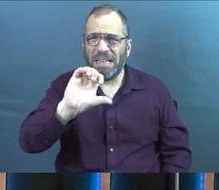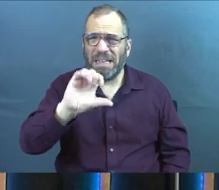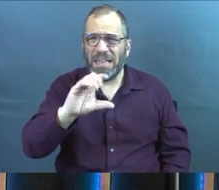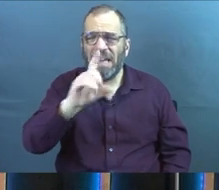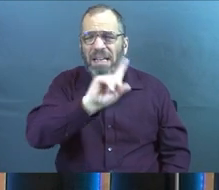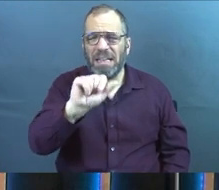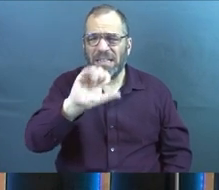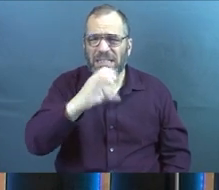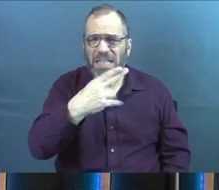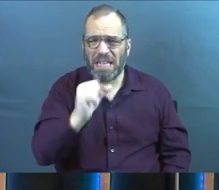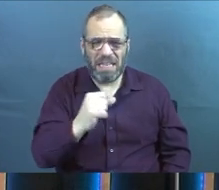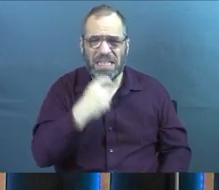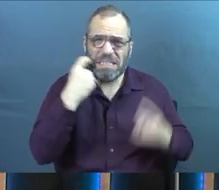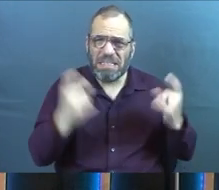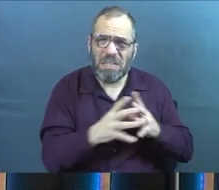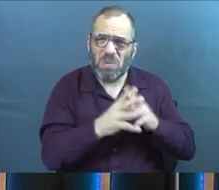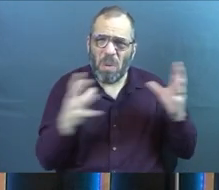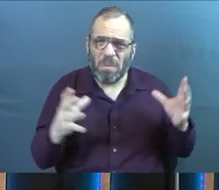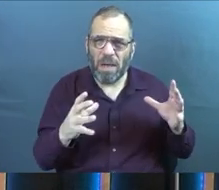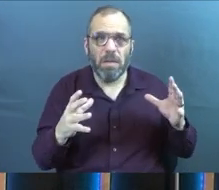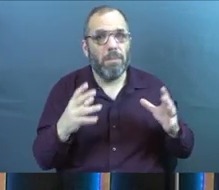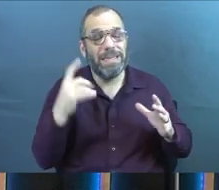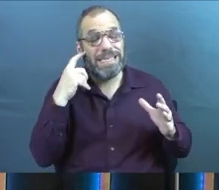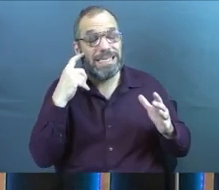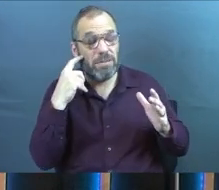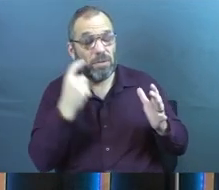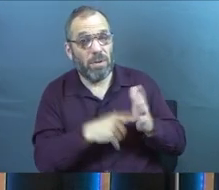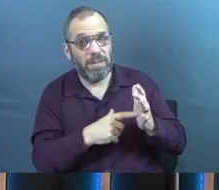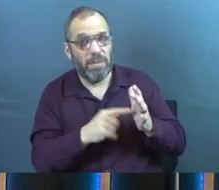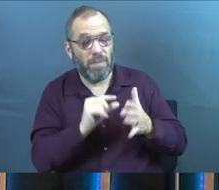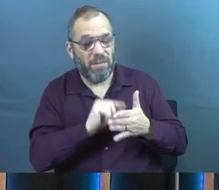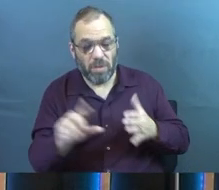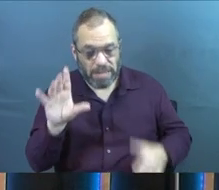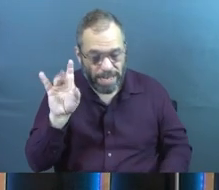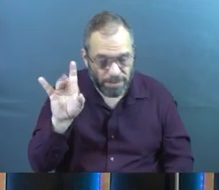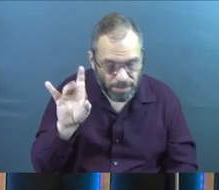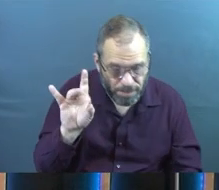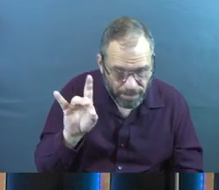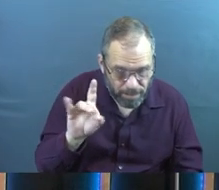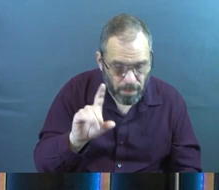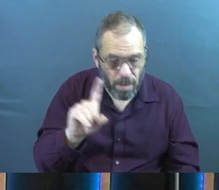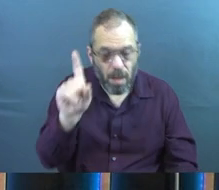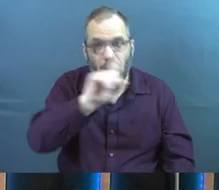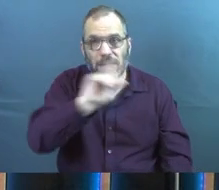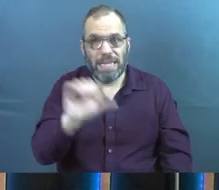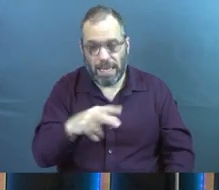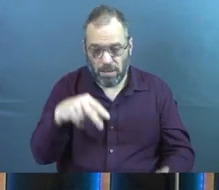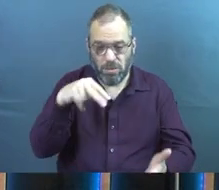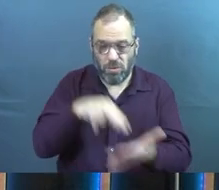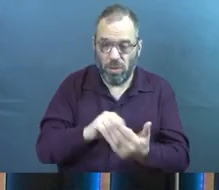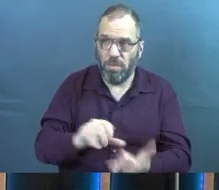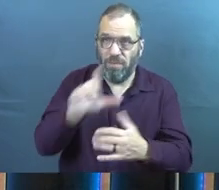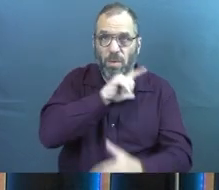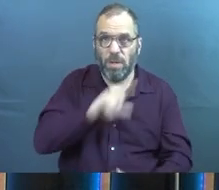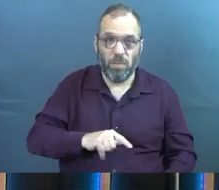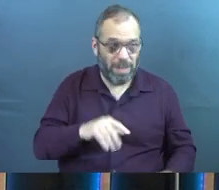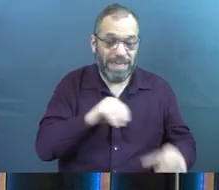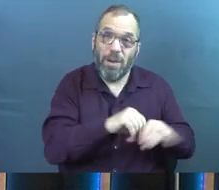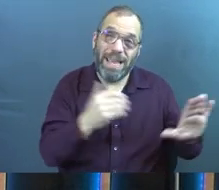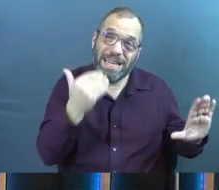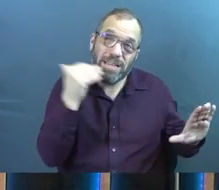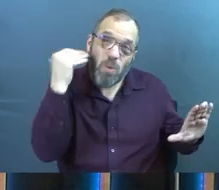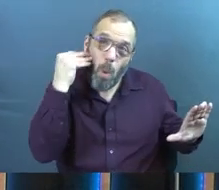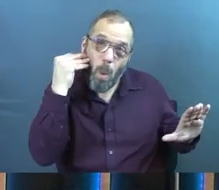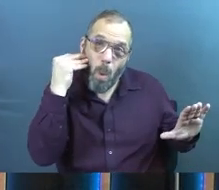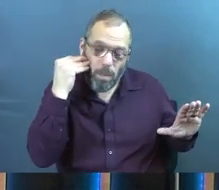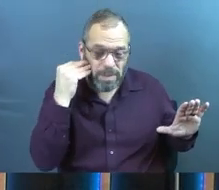much. Just another interesting thing that we see in Jesus's nature. Verse 8, meanwhile, Zacchaeus stood before the Lord. They're hanging out. They're having a